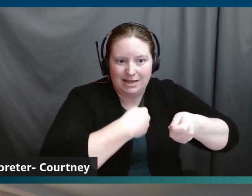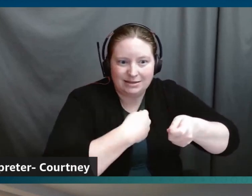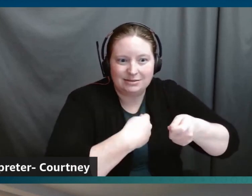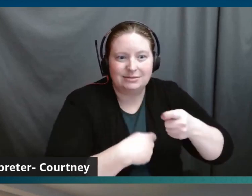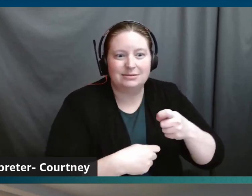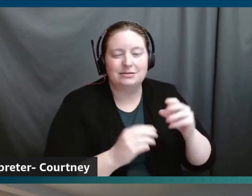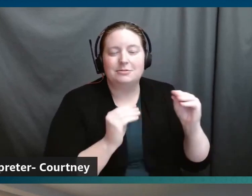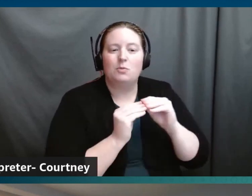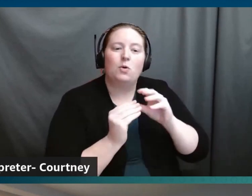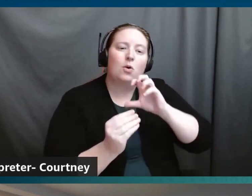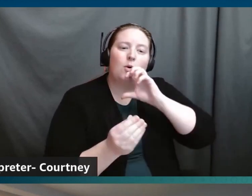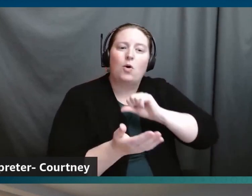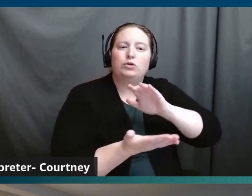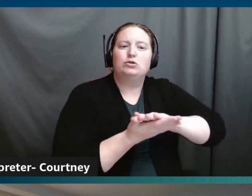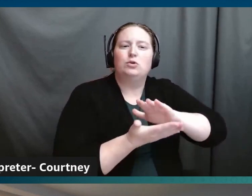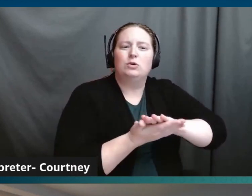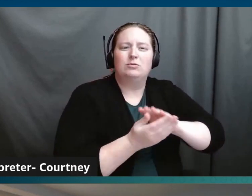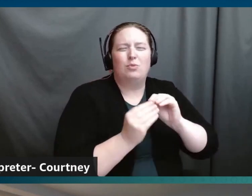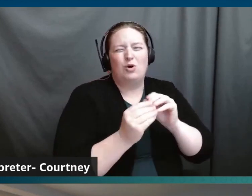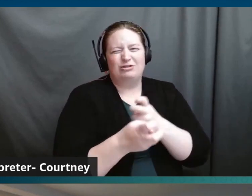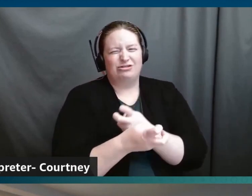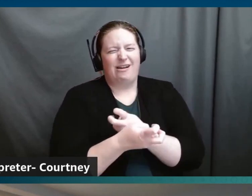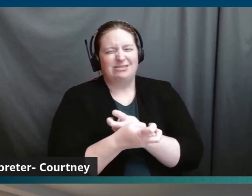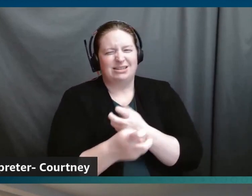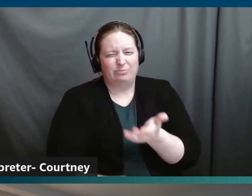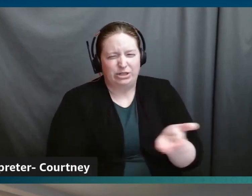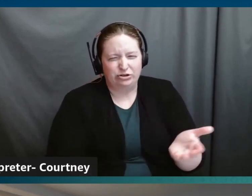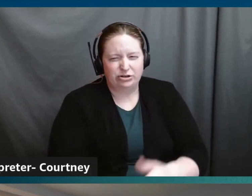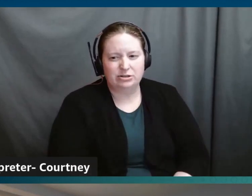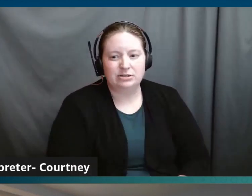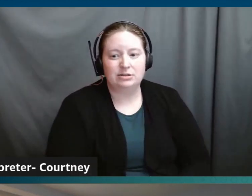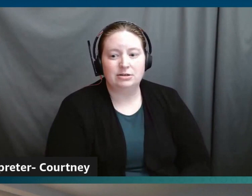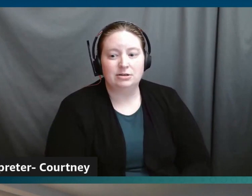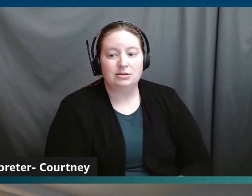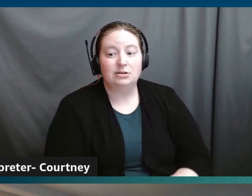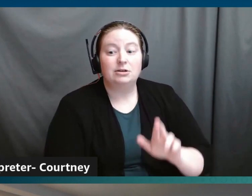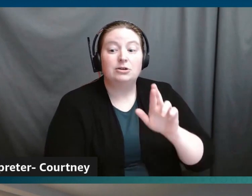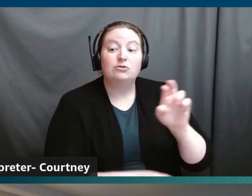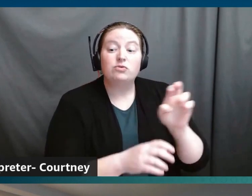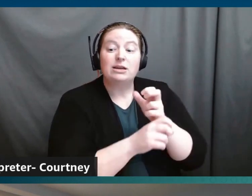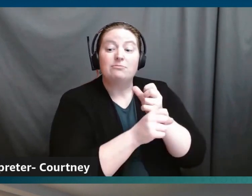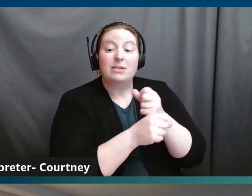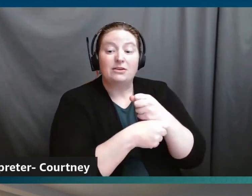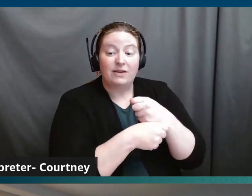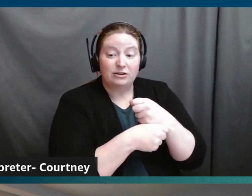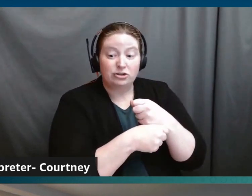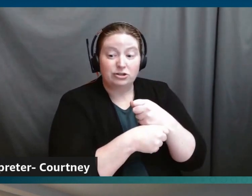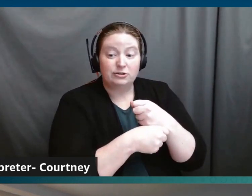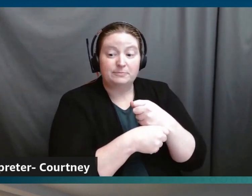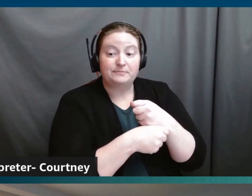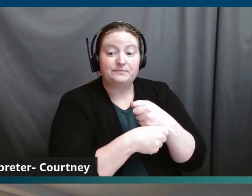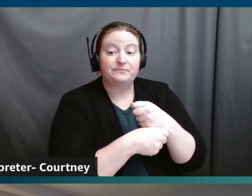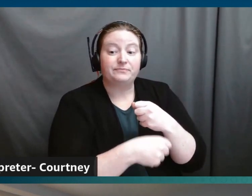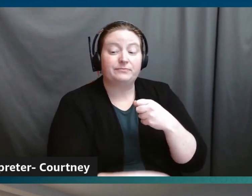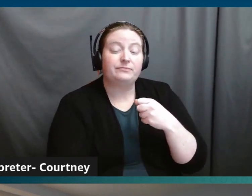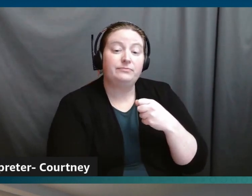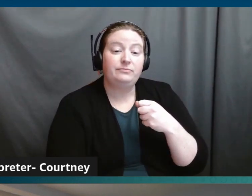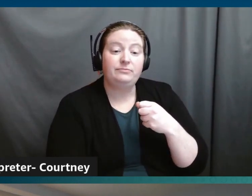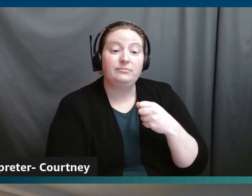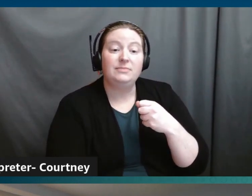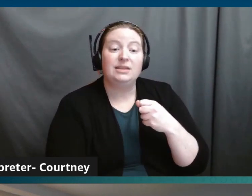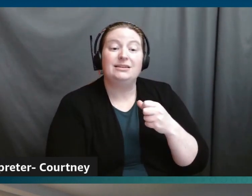school toxic materials. Also remanufacture, so designing products to be